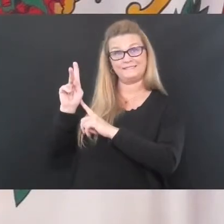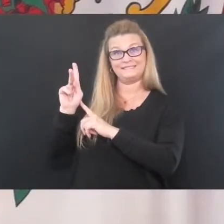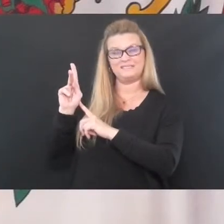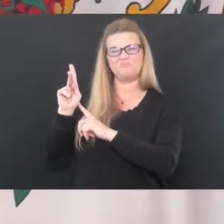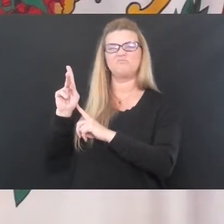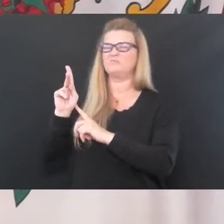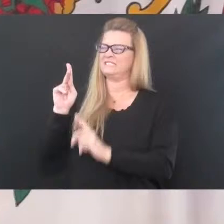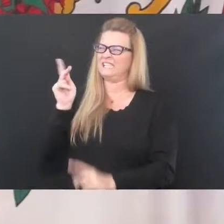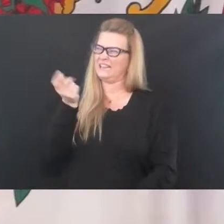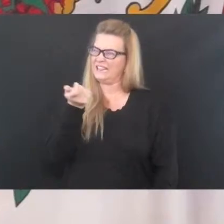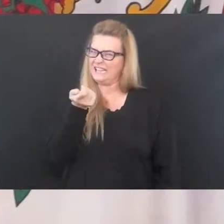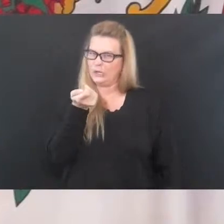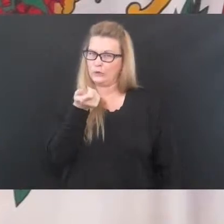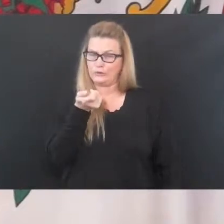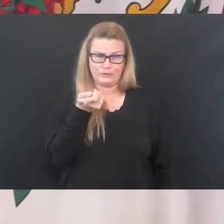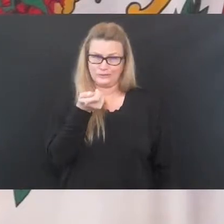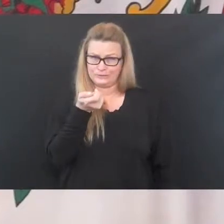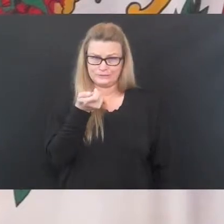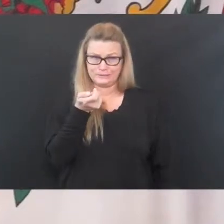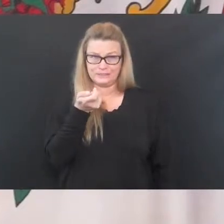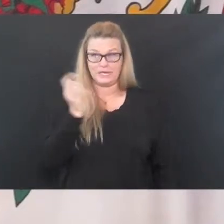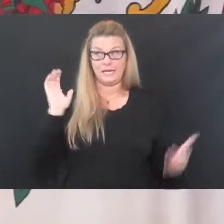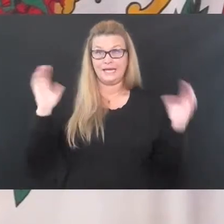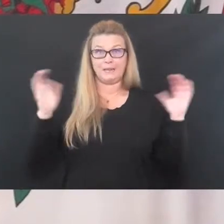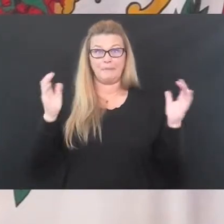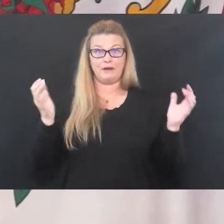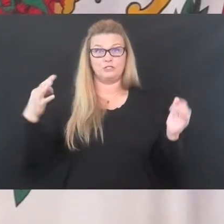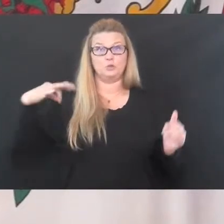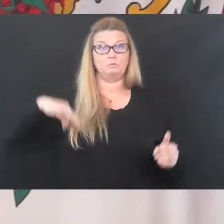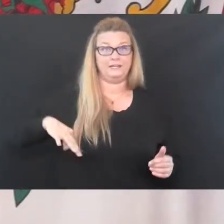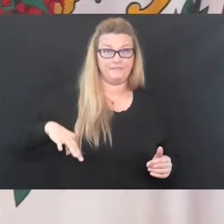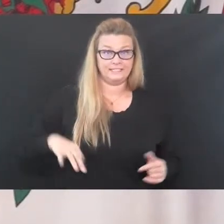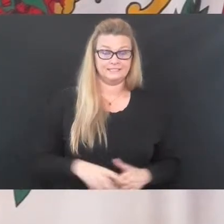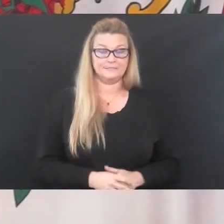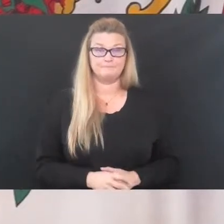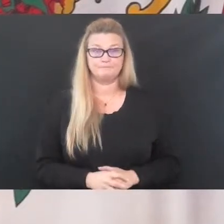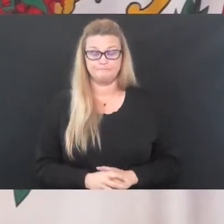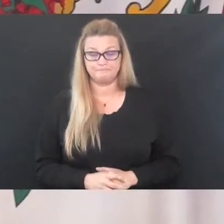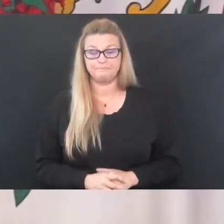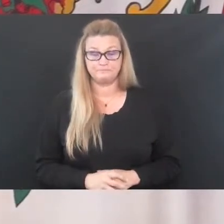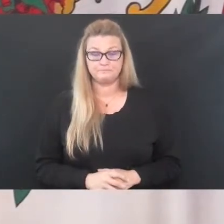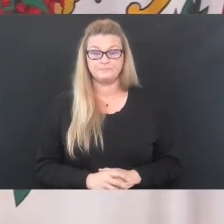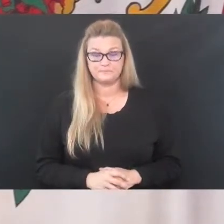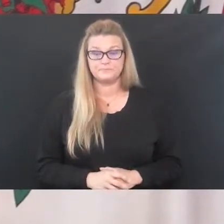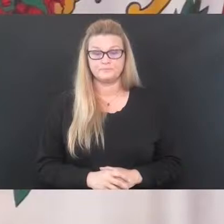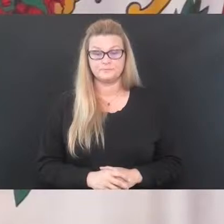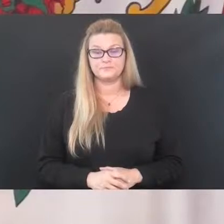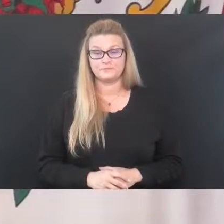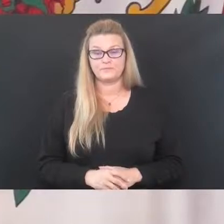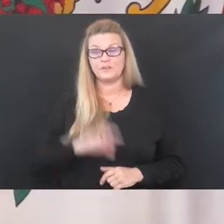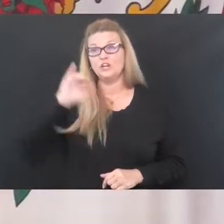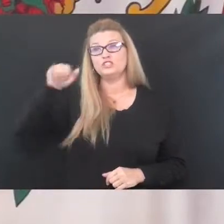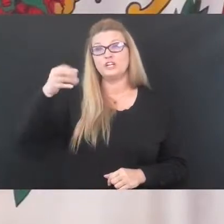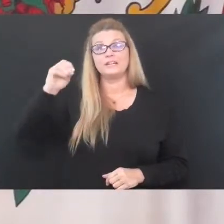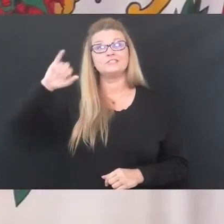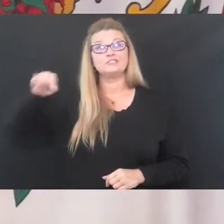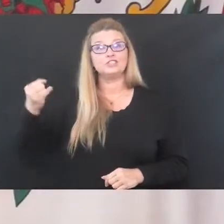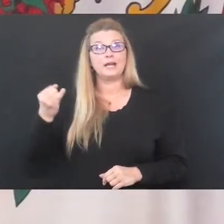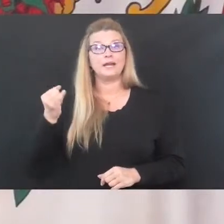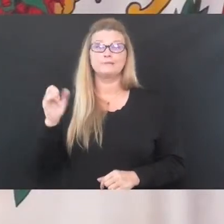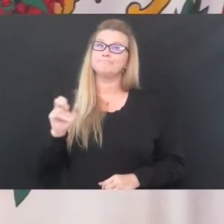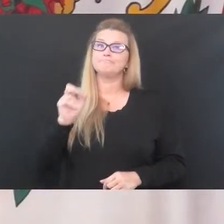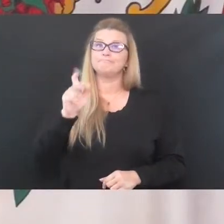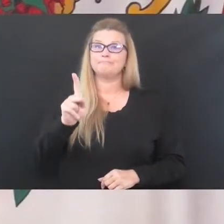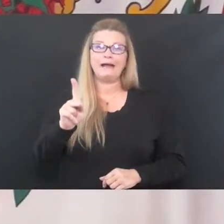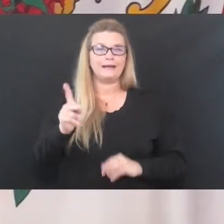so minuscule in comparison to the benefits. So nevertheless, Johnson & Johnson, we're back in